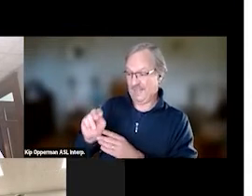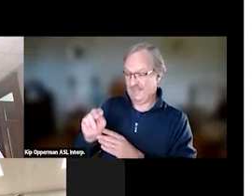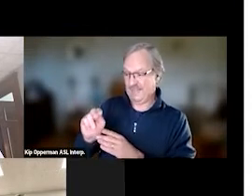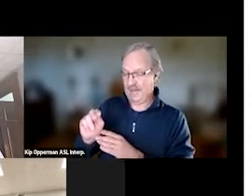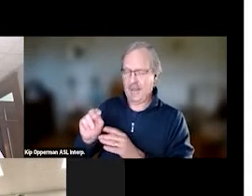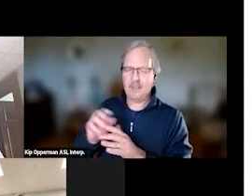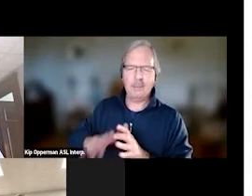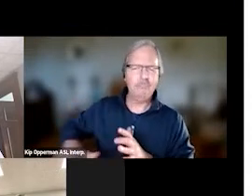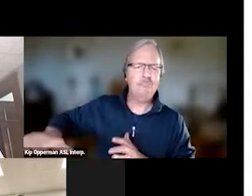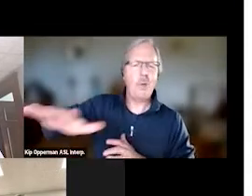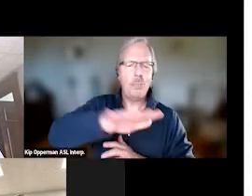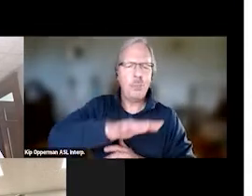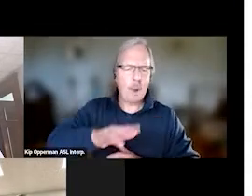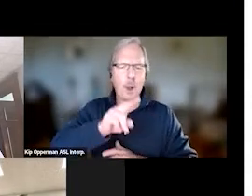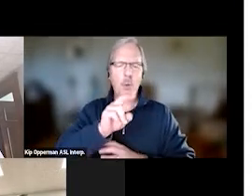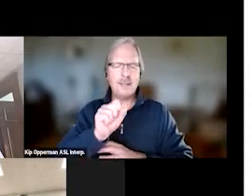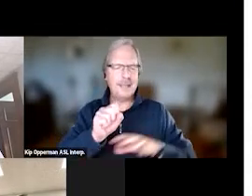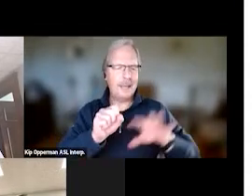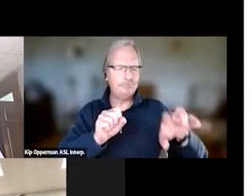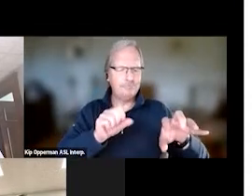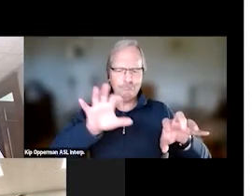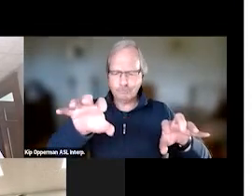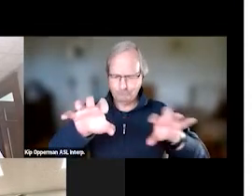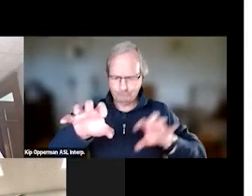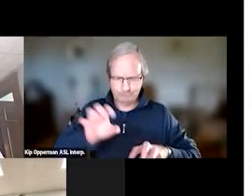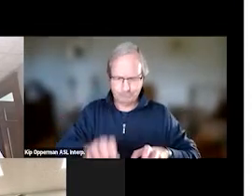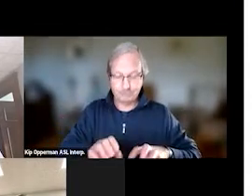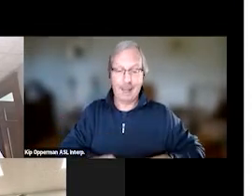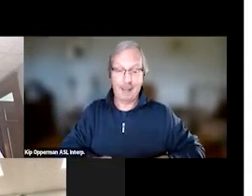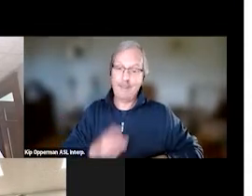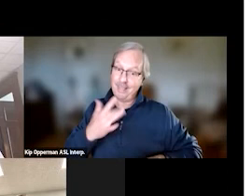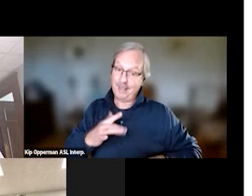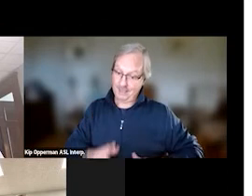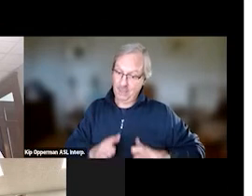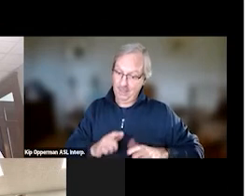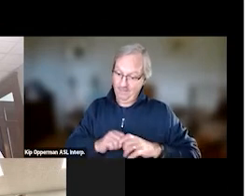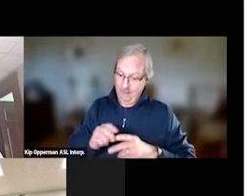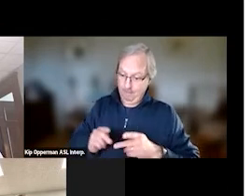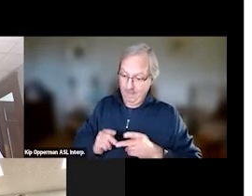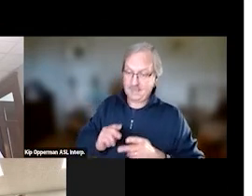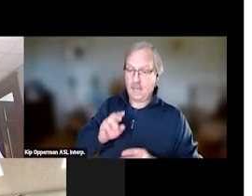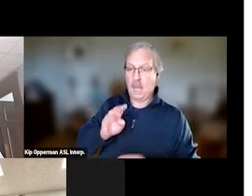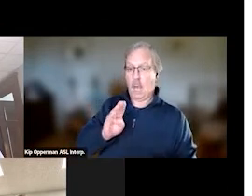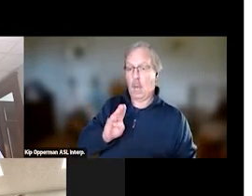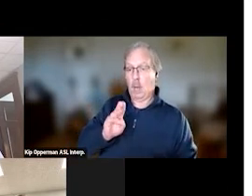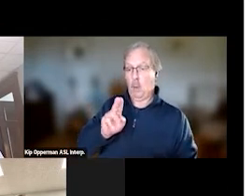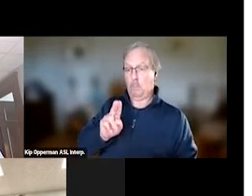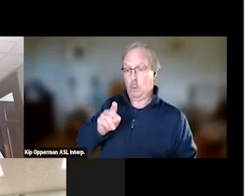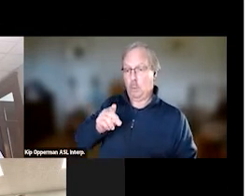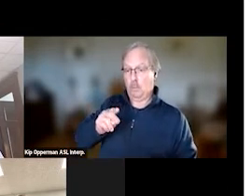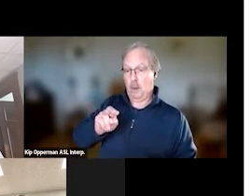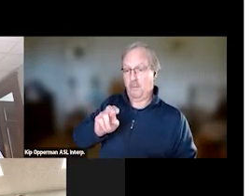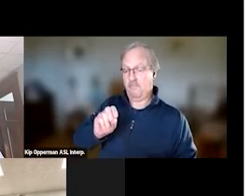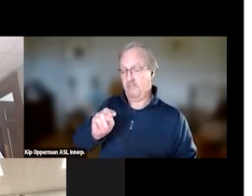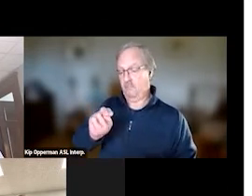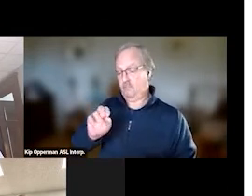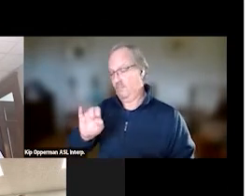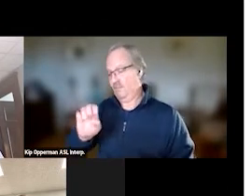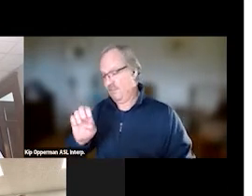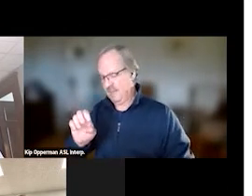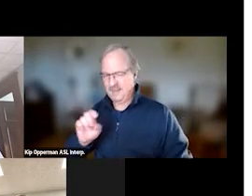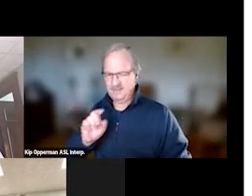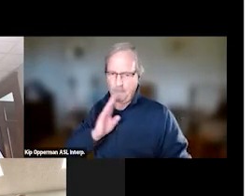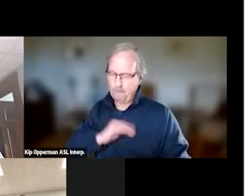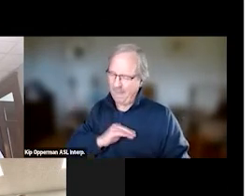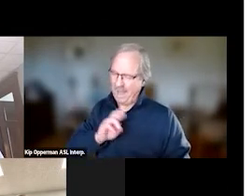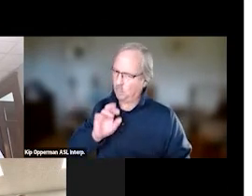States, but I'm lucky enough to live in a place where buprenorphine has a pretty bad rap, because there are a lot of people